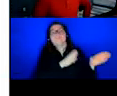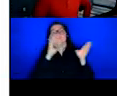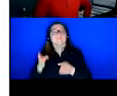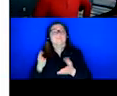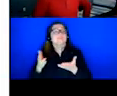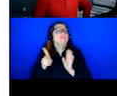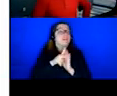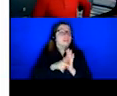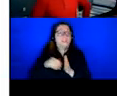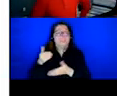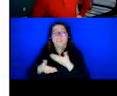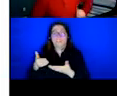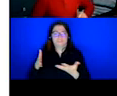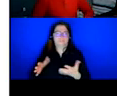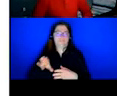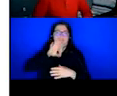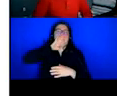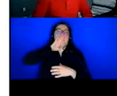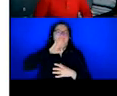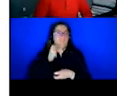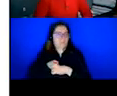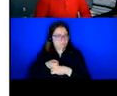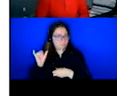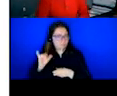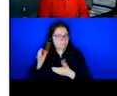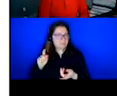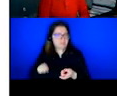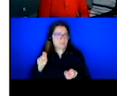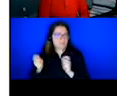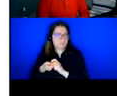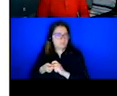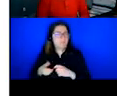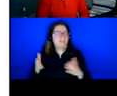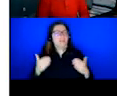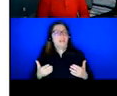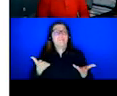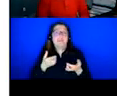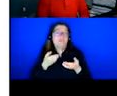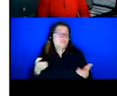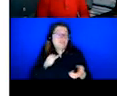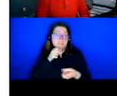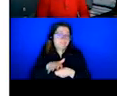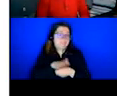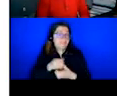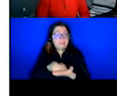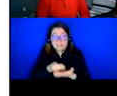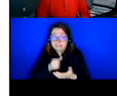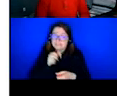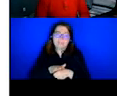harder as well, that maybe should be changed as well? Do you have enough resources allocated to you?